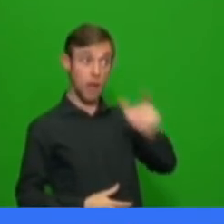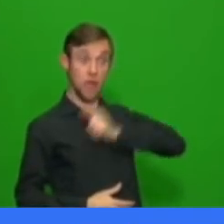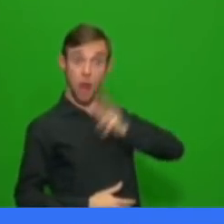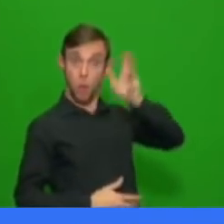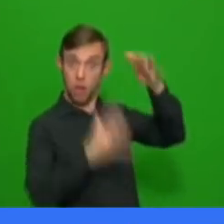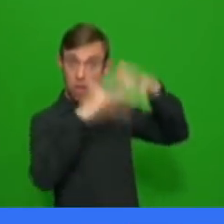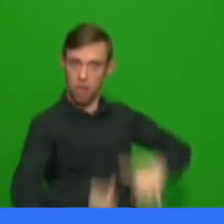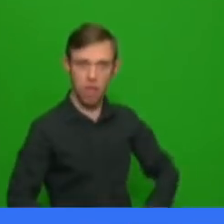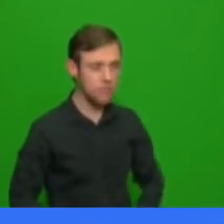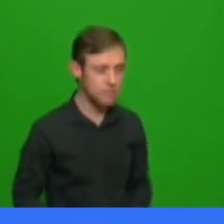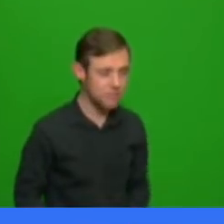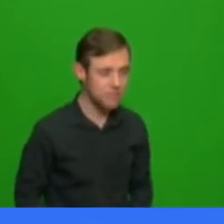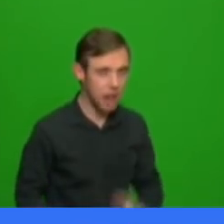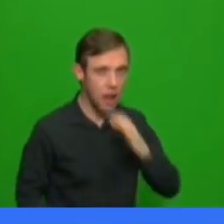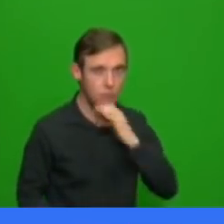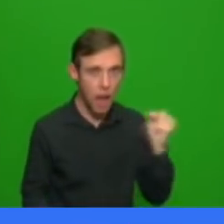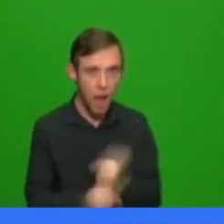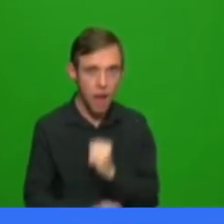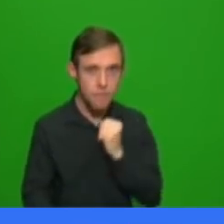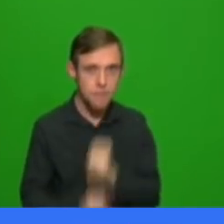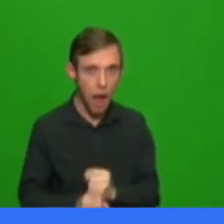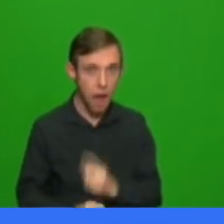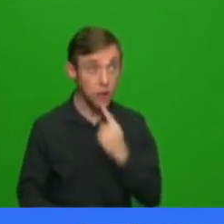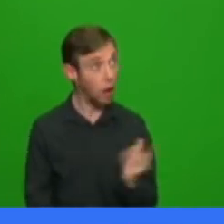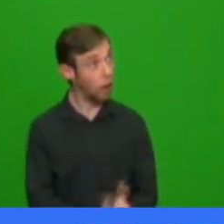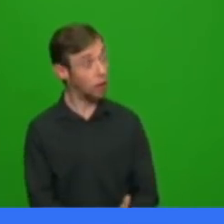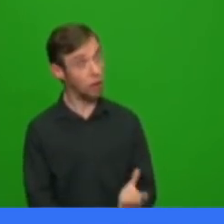just get that.